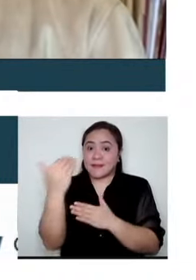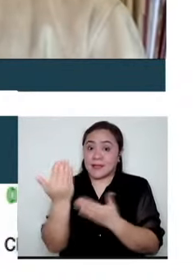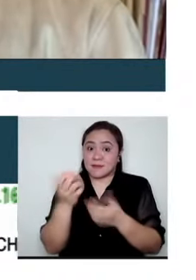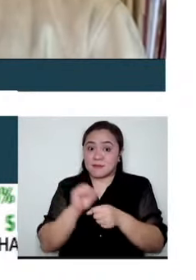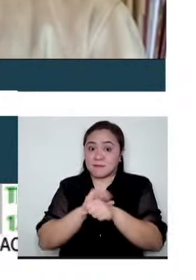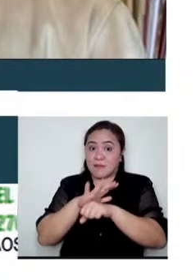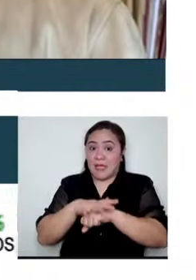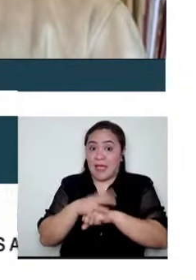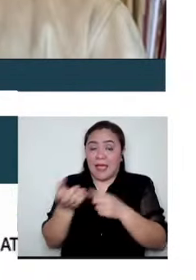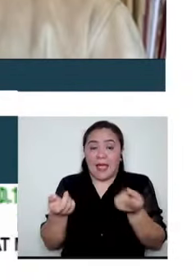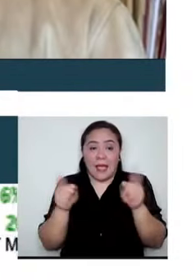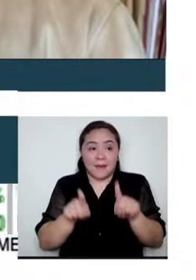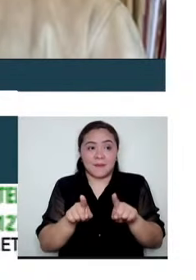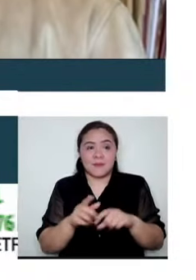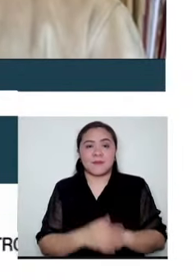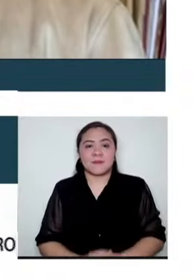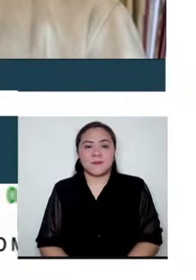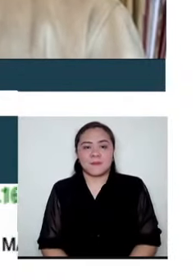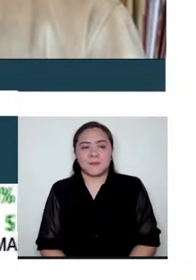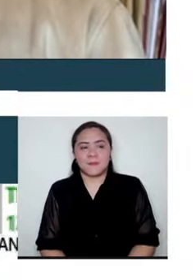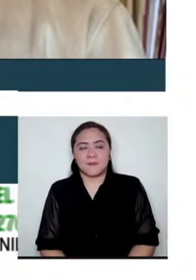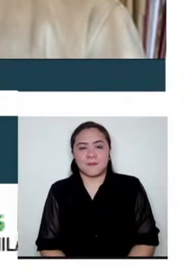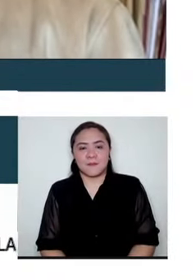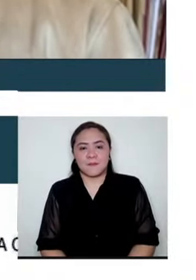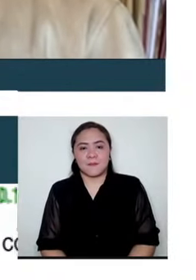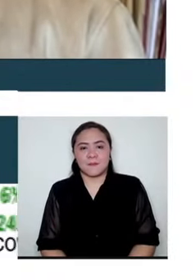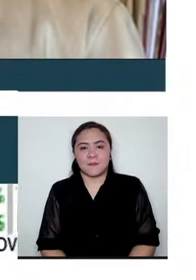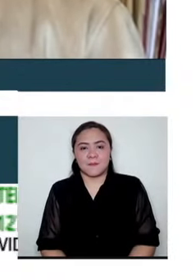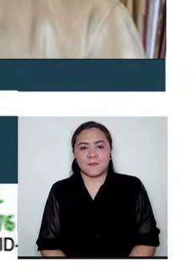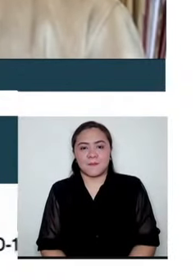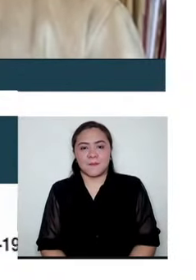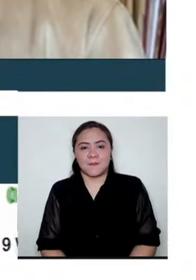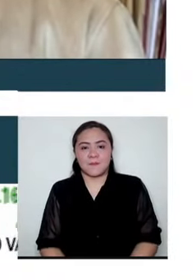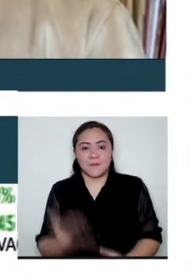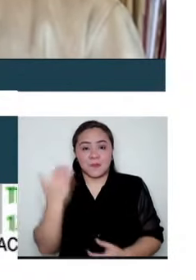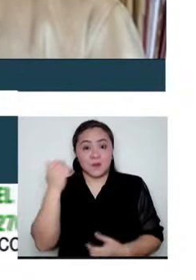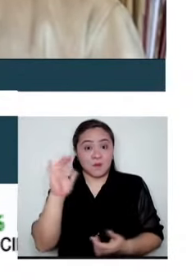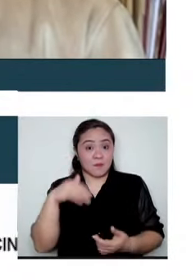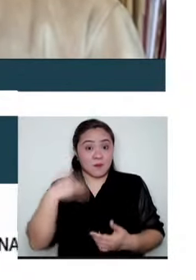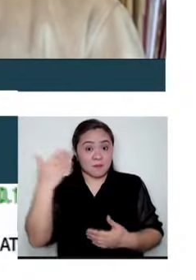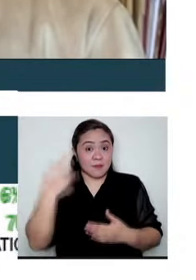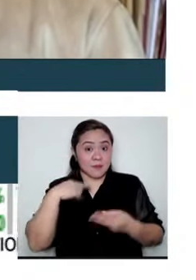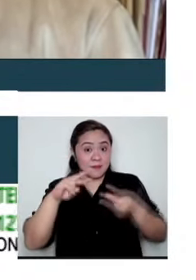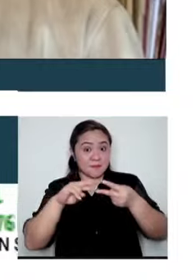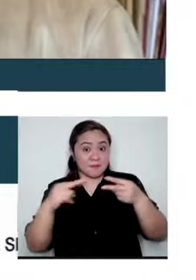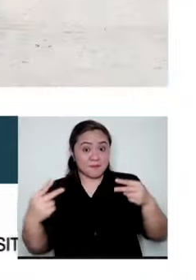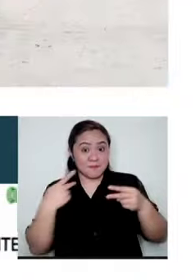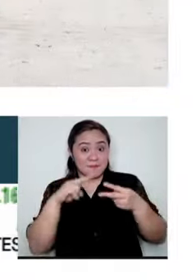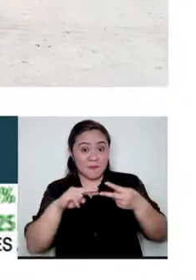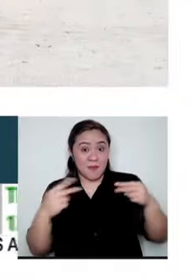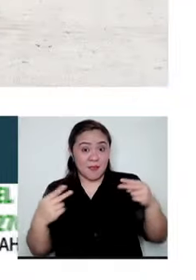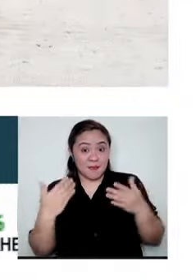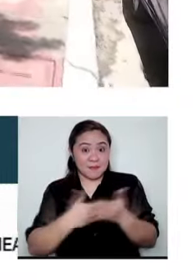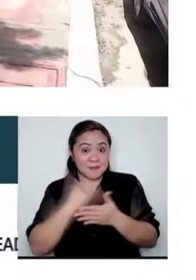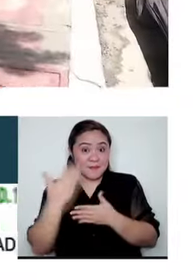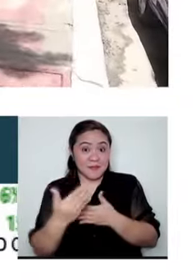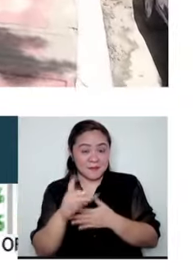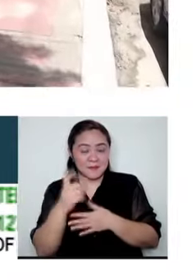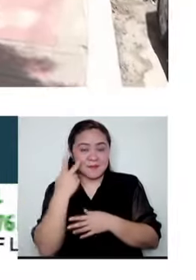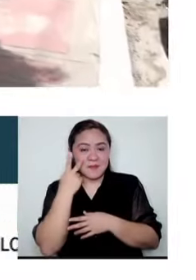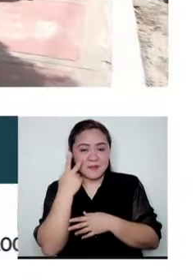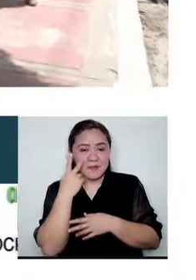comes, Senator? If you're referring to the next variant, that would be the Lambda variant, Carmina. But I'm looking